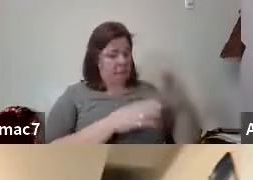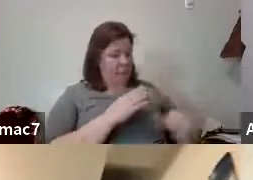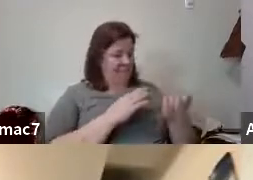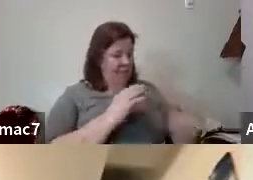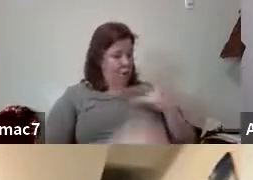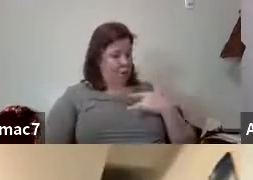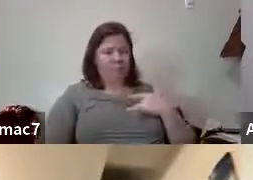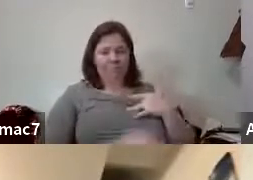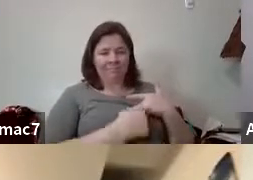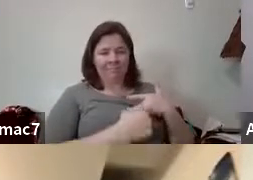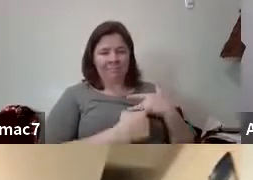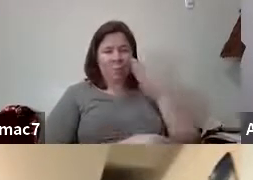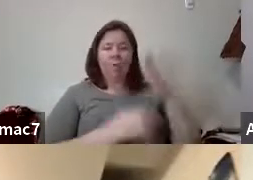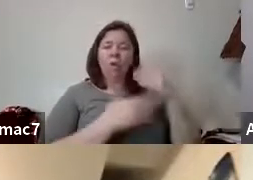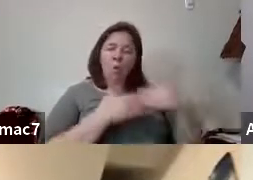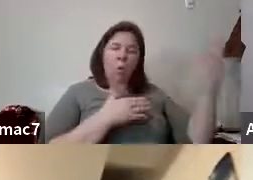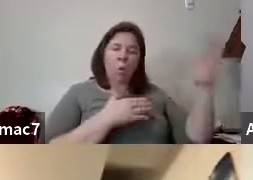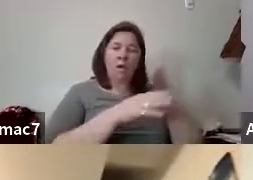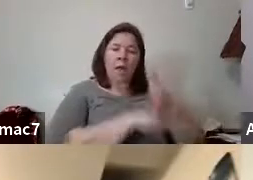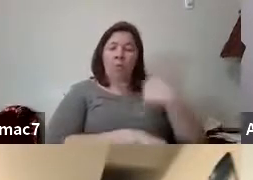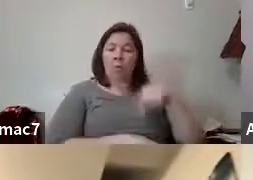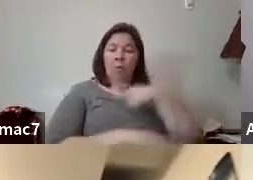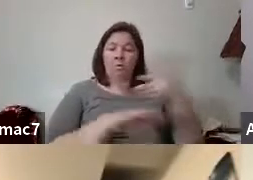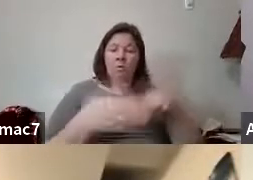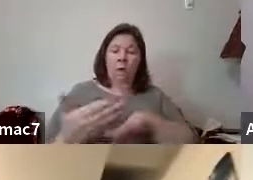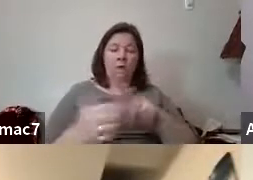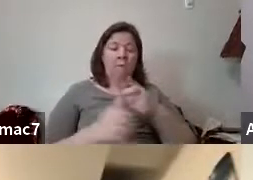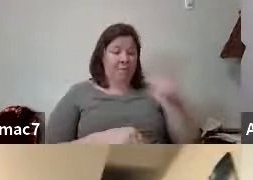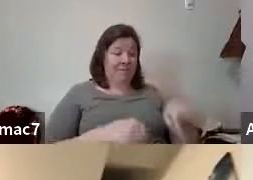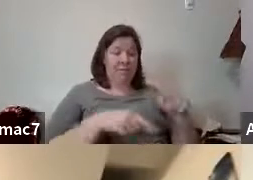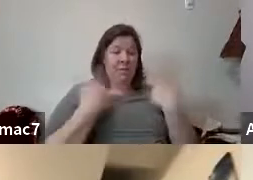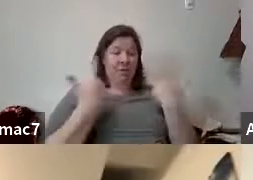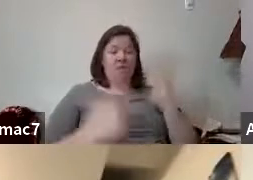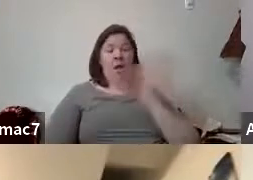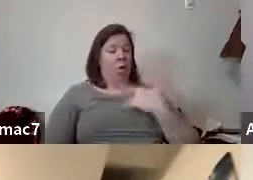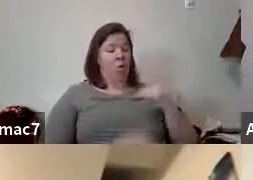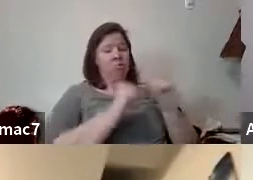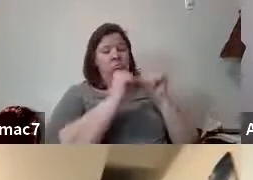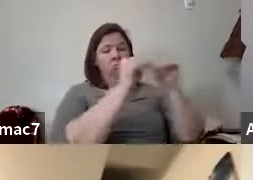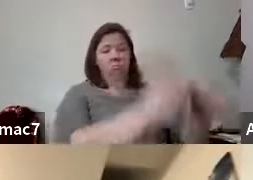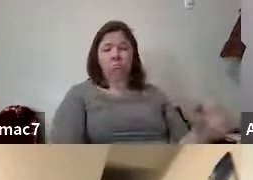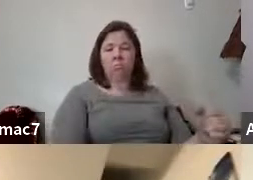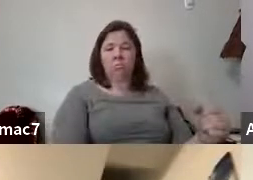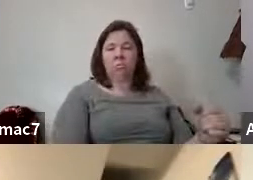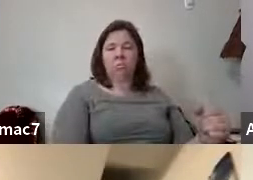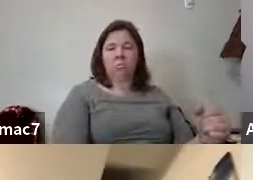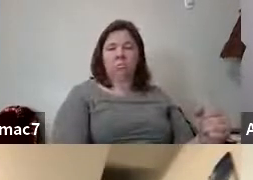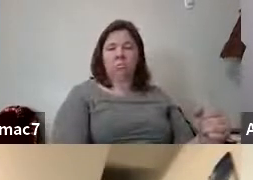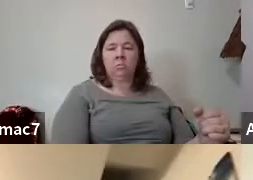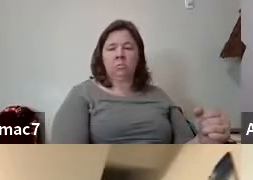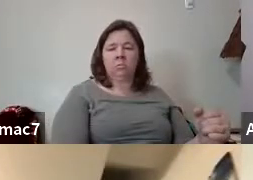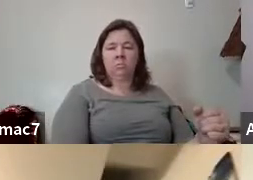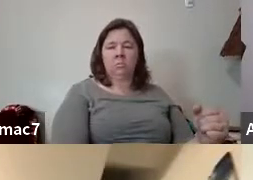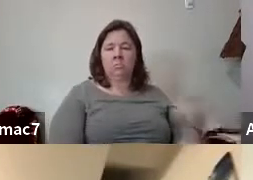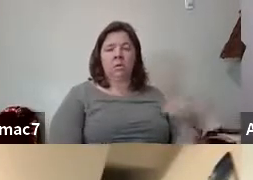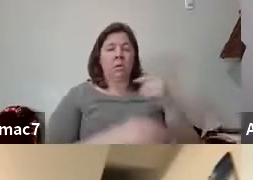our hearts go on. Even after we pass on from this life, our hearts go on. In the people that will leave